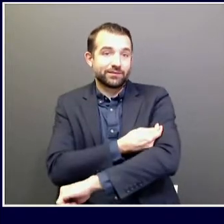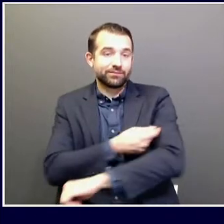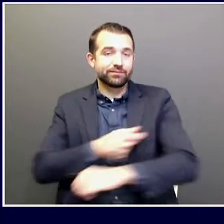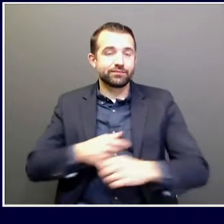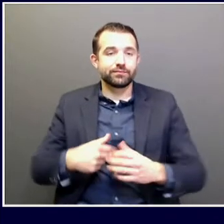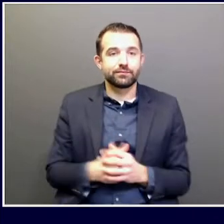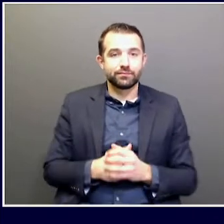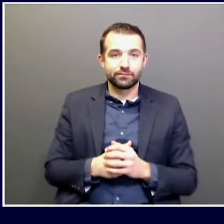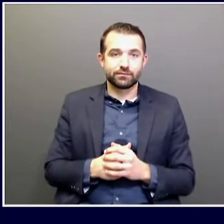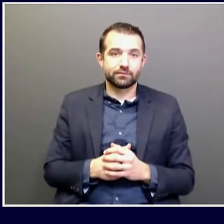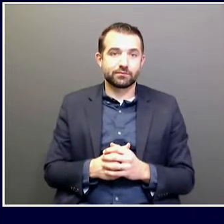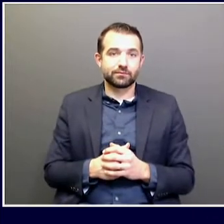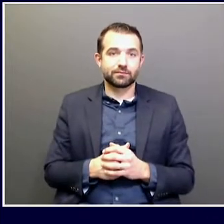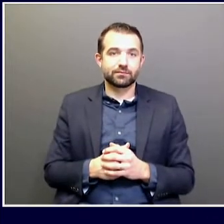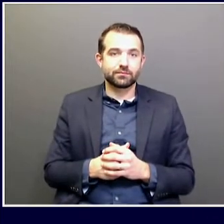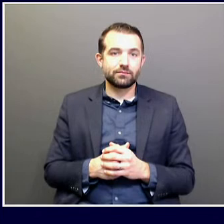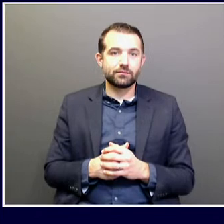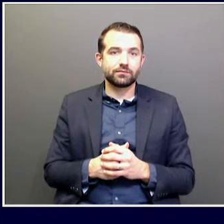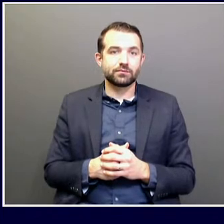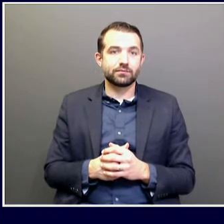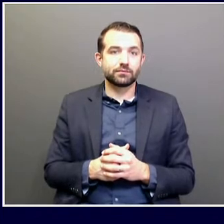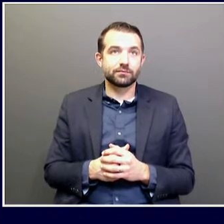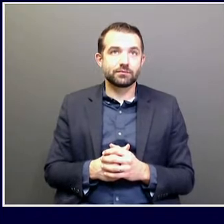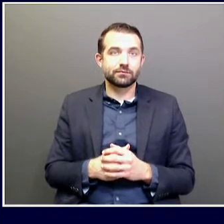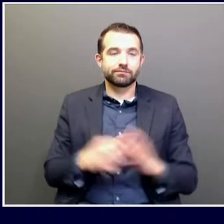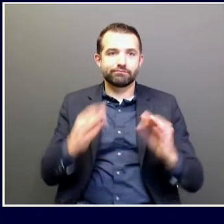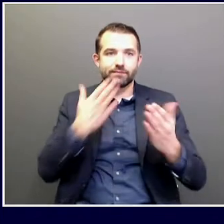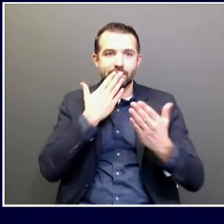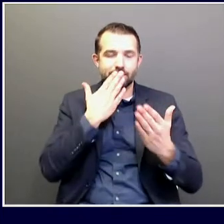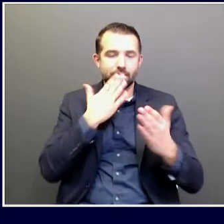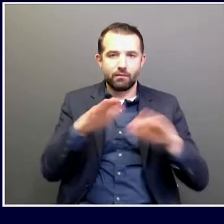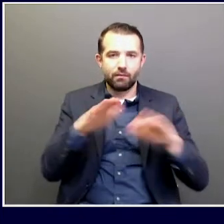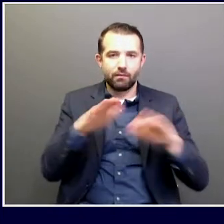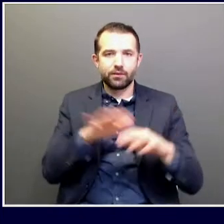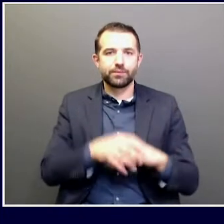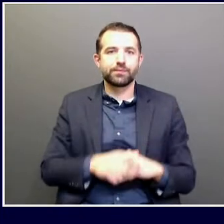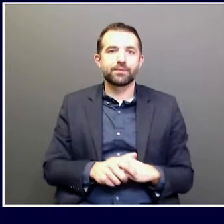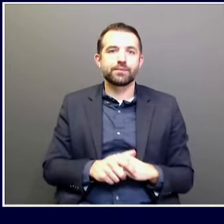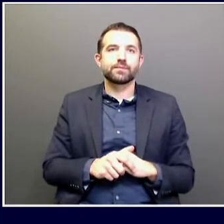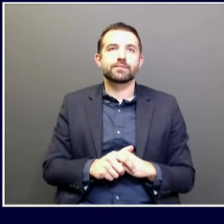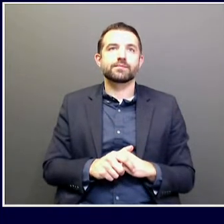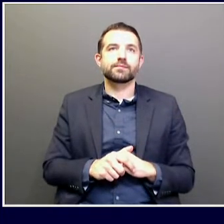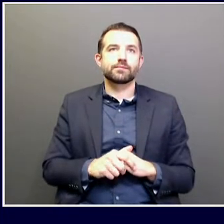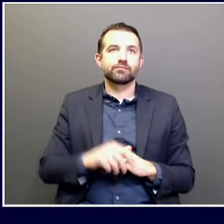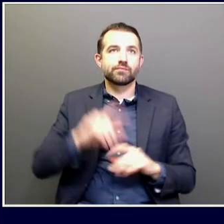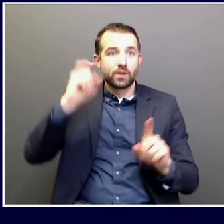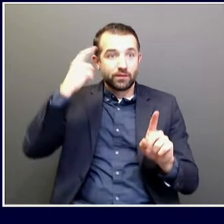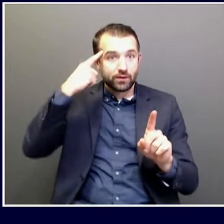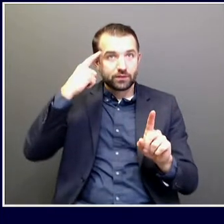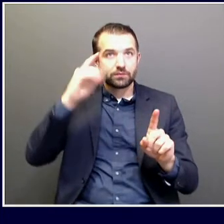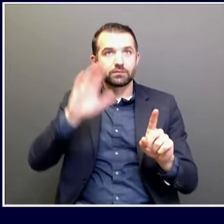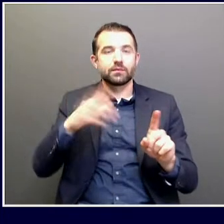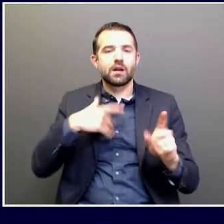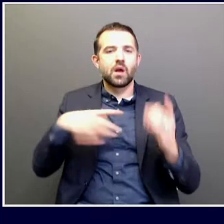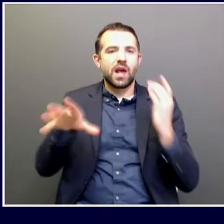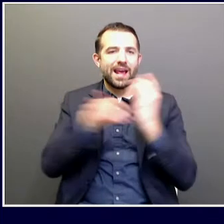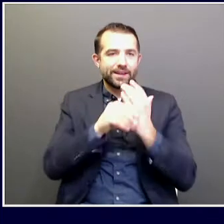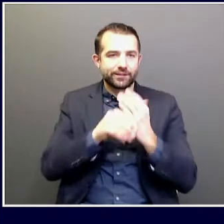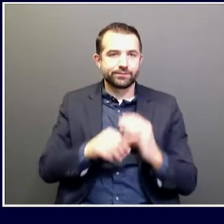I think, Thank you. Thanks, Kevin. Go ahead. I think Dr. I'm Fauci, sorry, Governor, please. No, just to add to that, I think Dr.